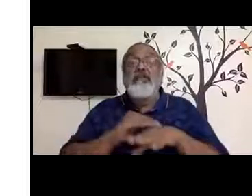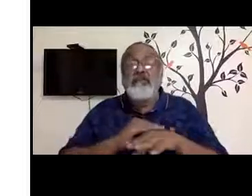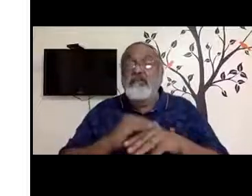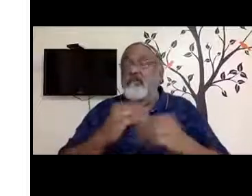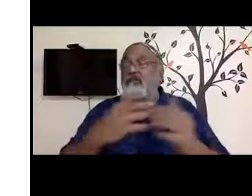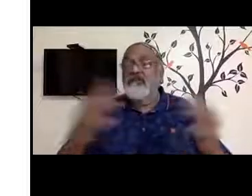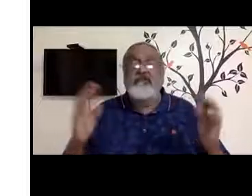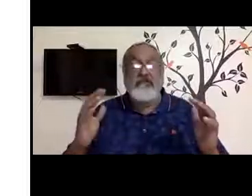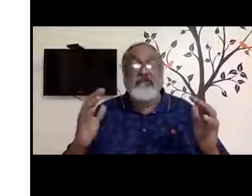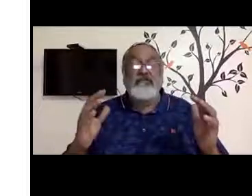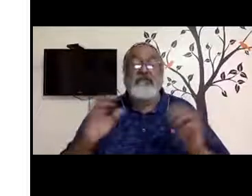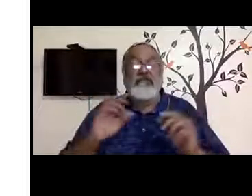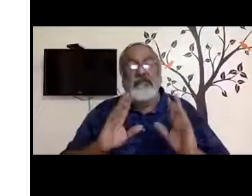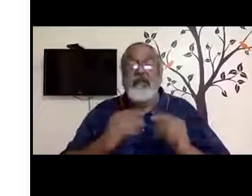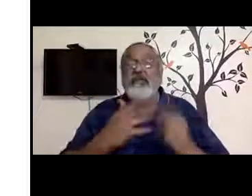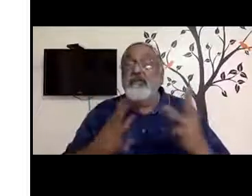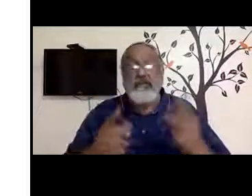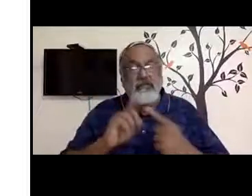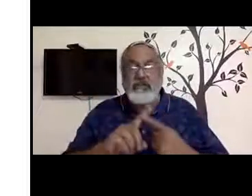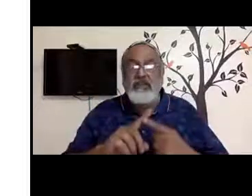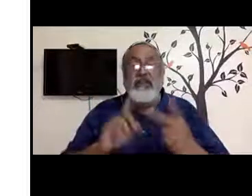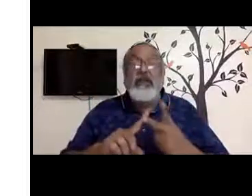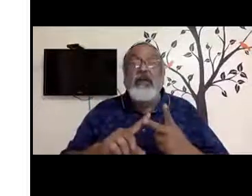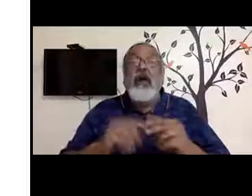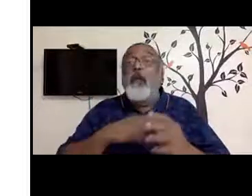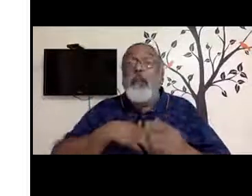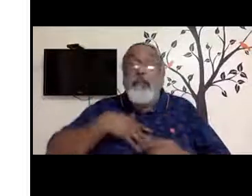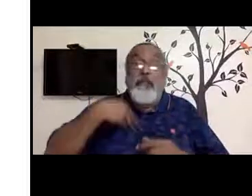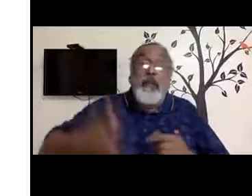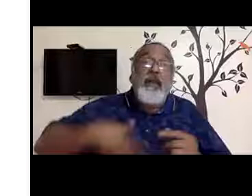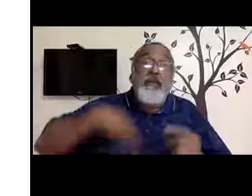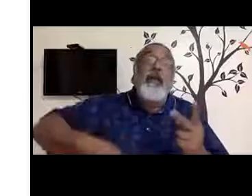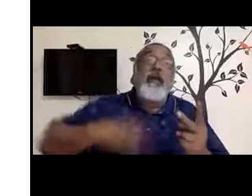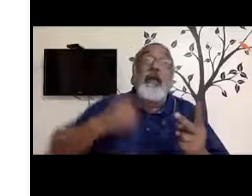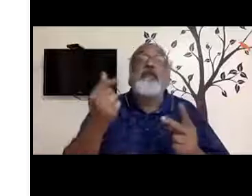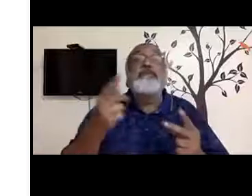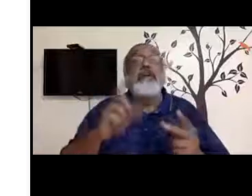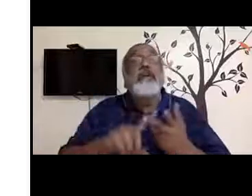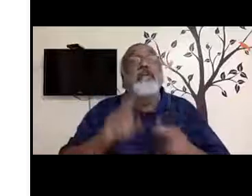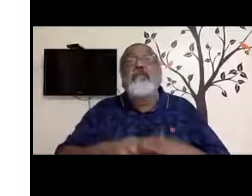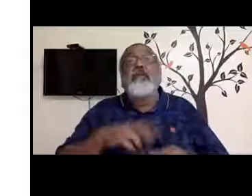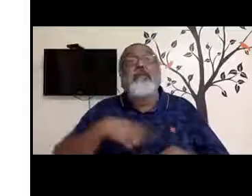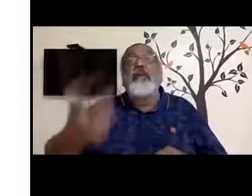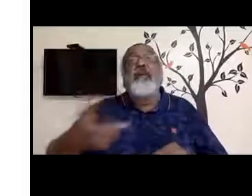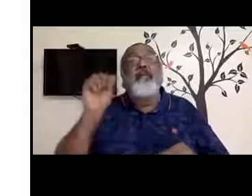have to pay to receive those services. So the financial protection, if I am not able to pay for my health service and the health service is